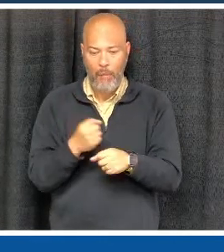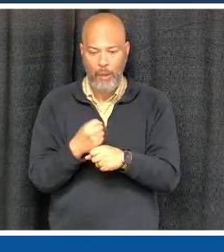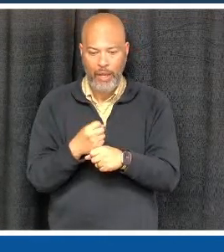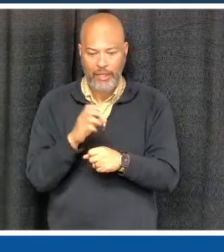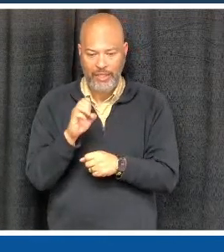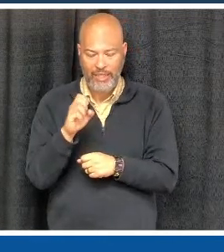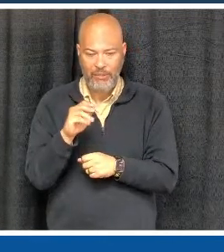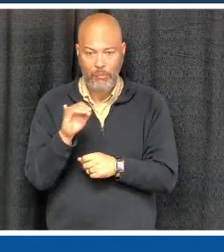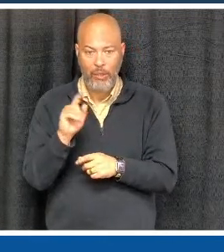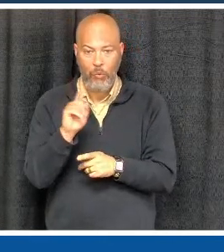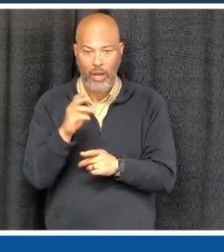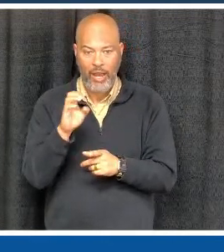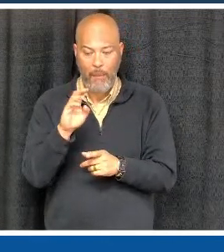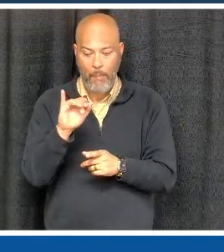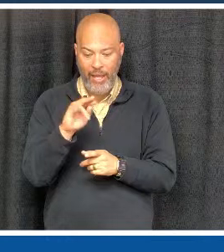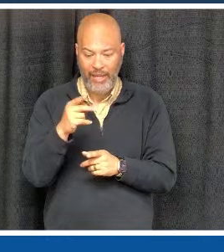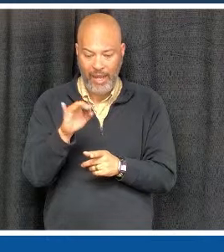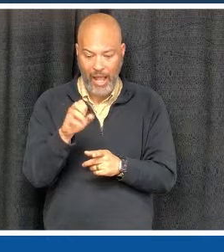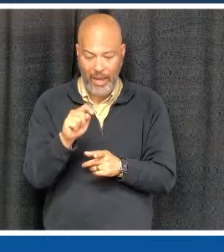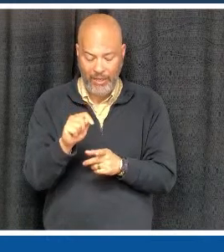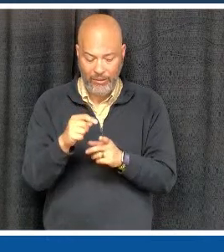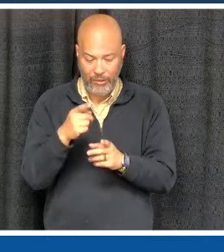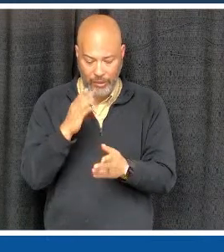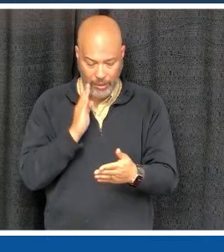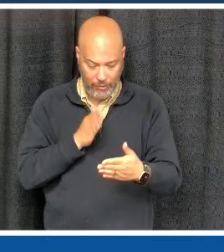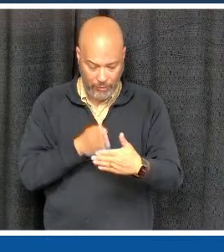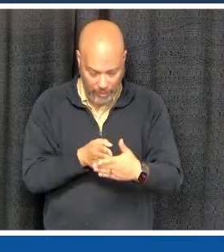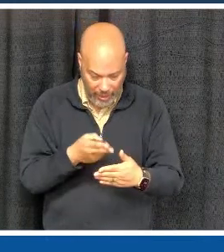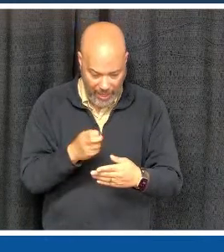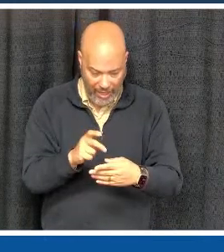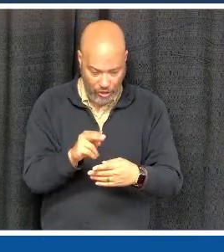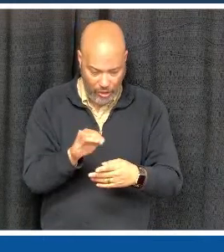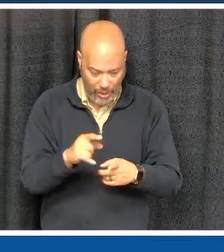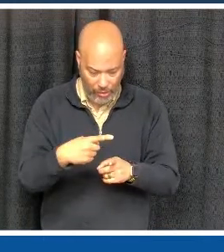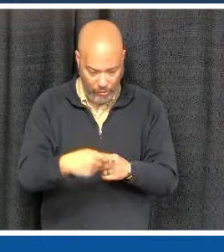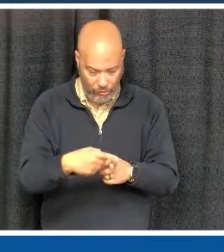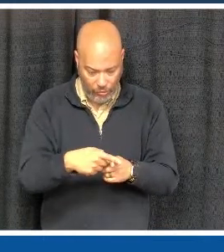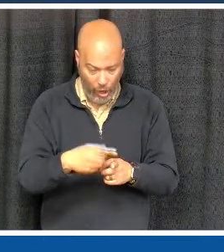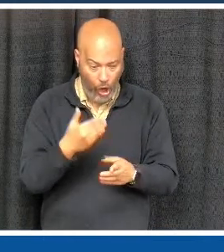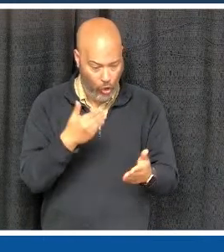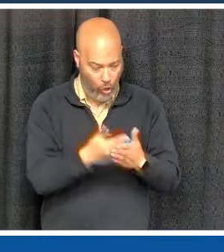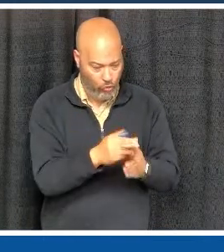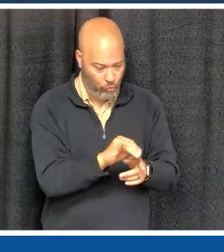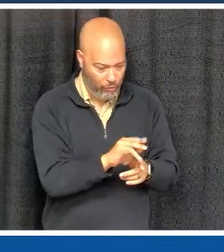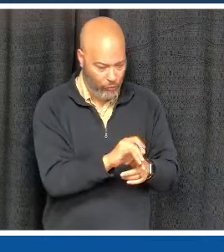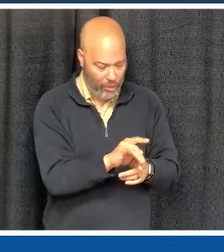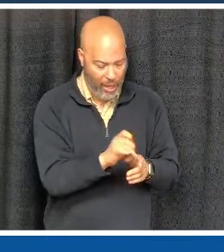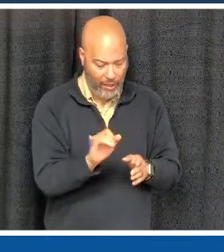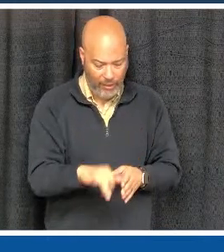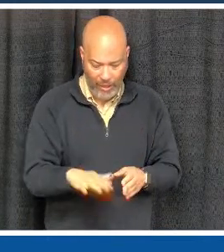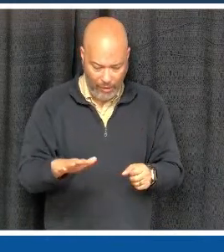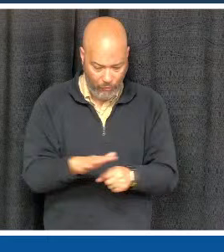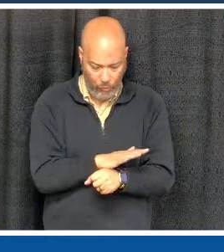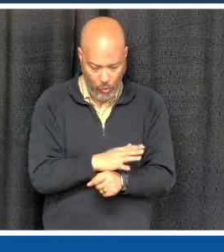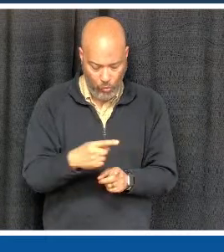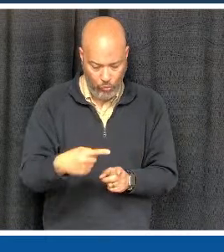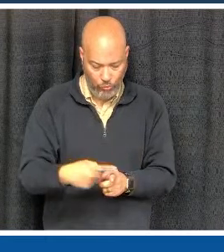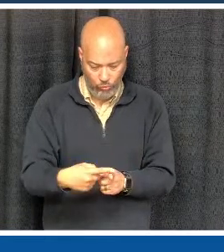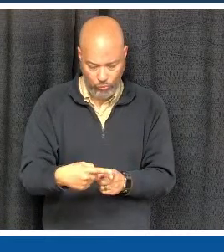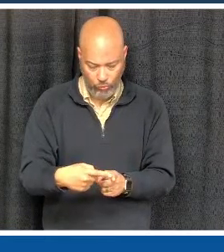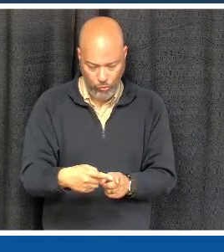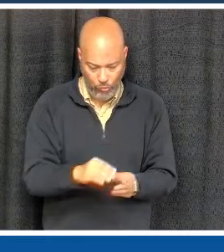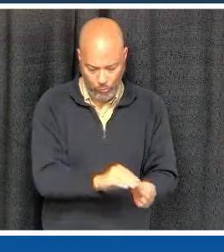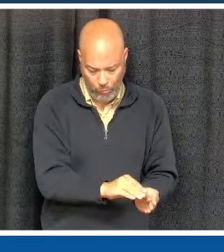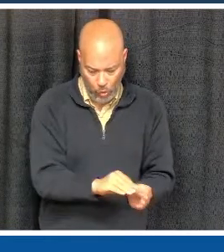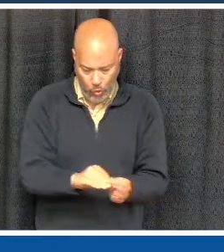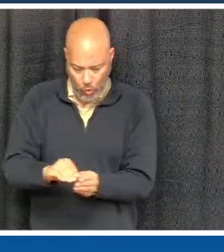where Edge Hill, or rather Manning Heights, terminates on Edge Hill now, very, very close to Riverside Drive, that entire connection has been